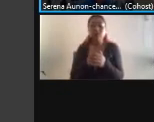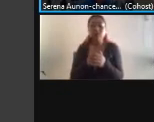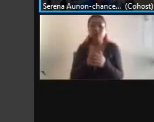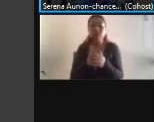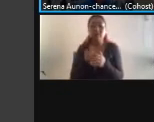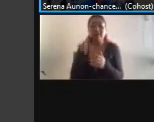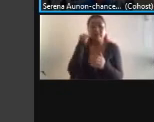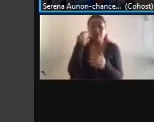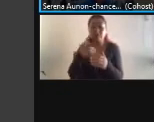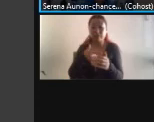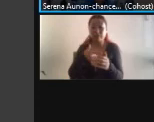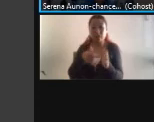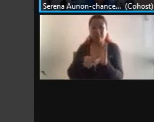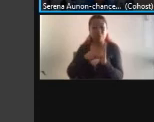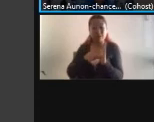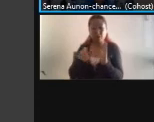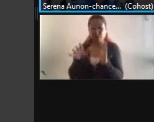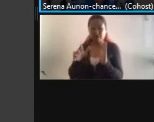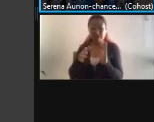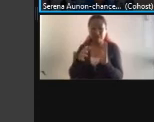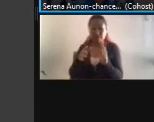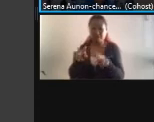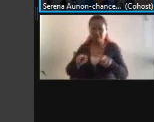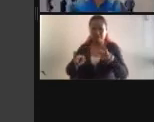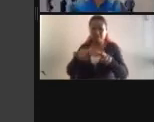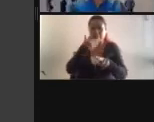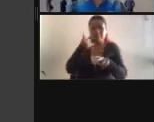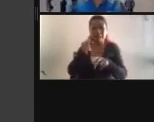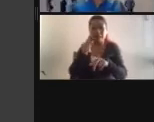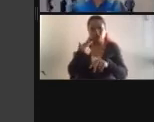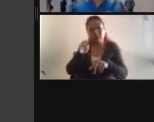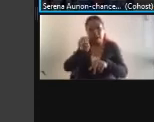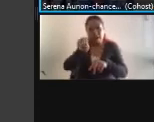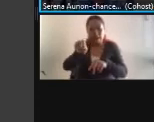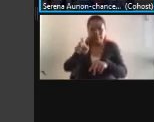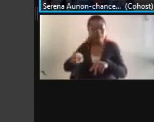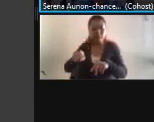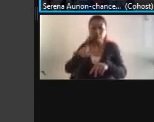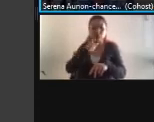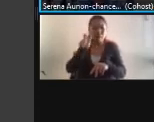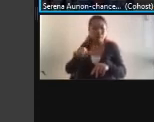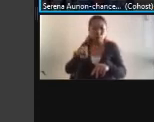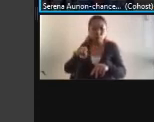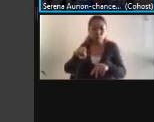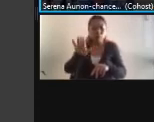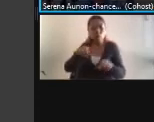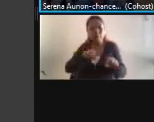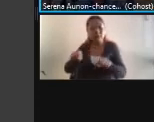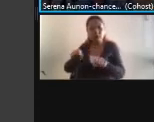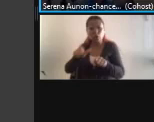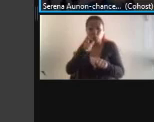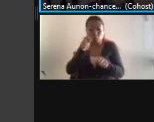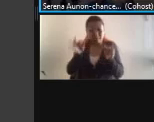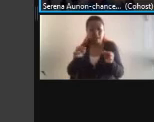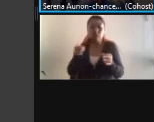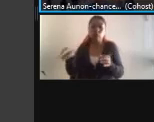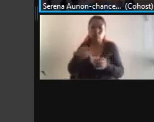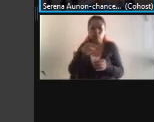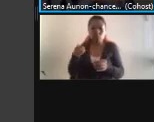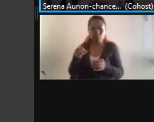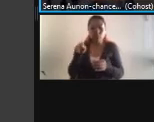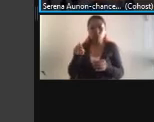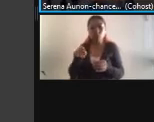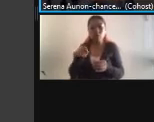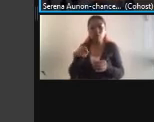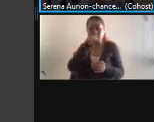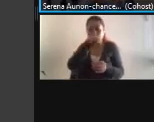of you does not determine your potential. Your potential is determined by you. And so I loved the way, once I combined that